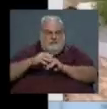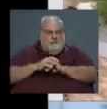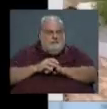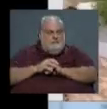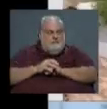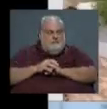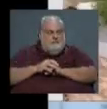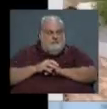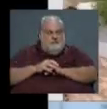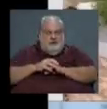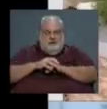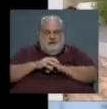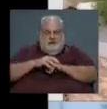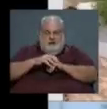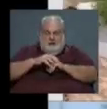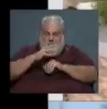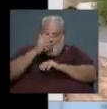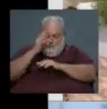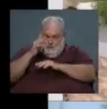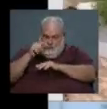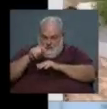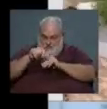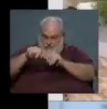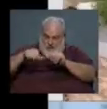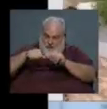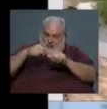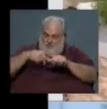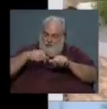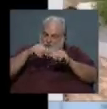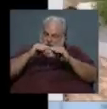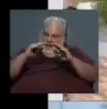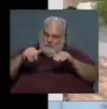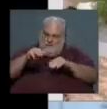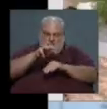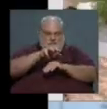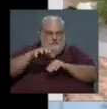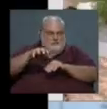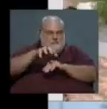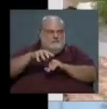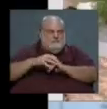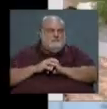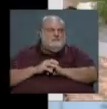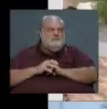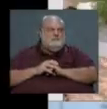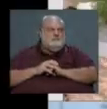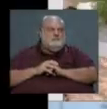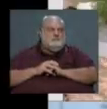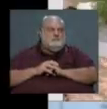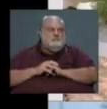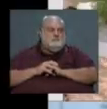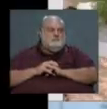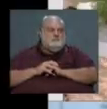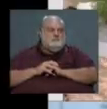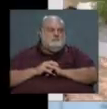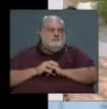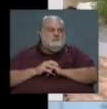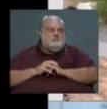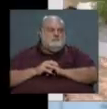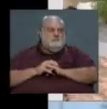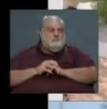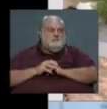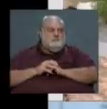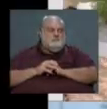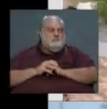asking what's behind it, where the trees are. Those are all houses. Houses, yes, okay. Confused, Norton, where you're pointing at.